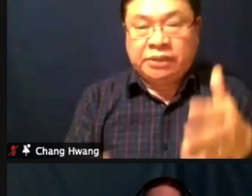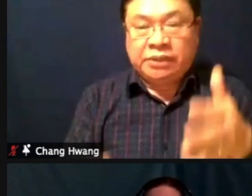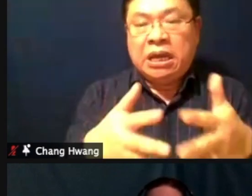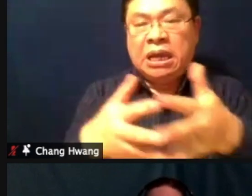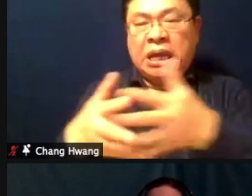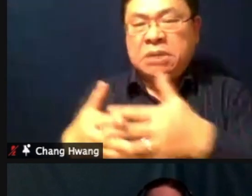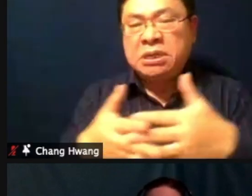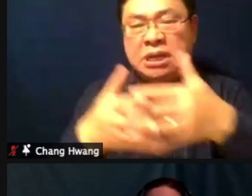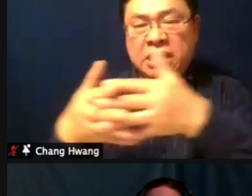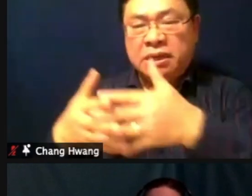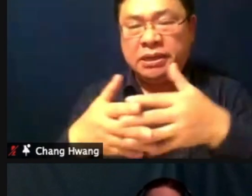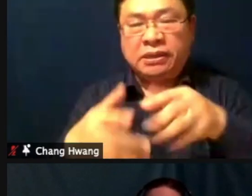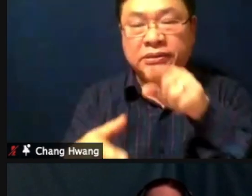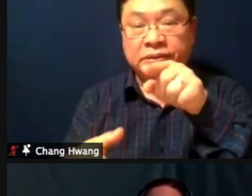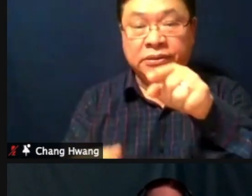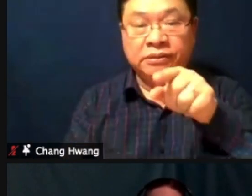enslaved.